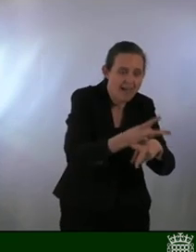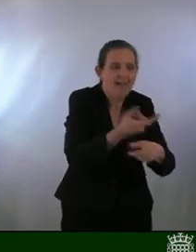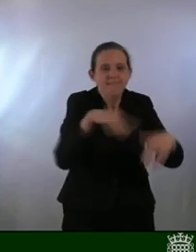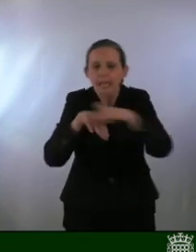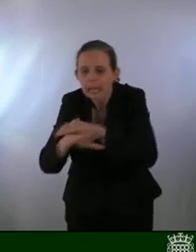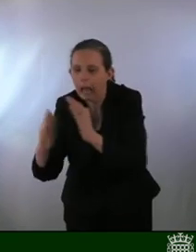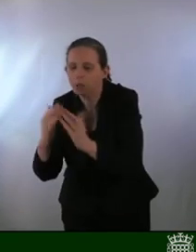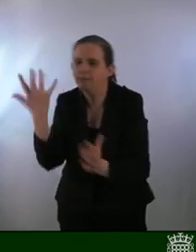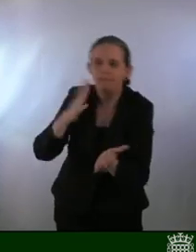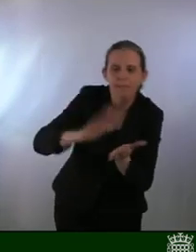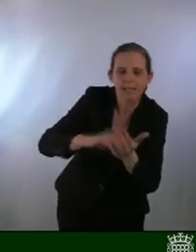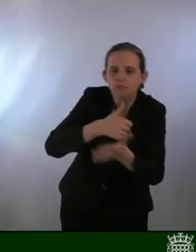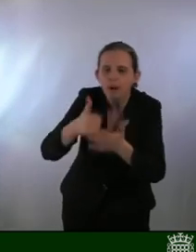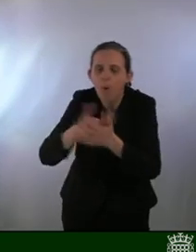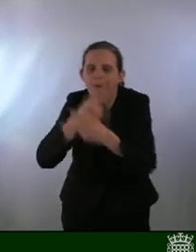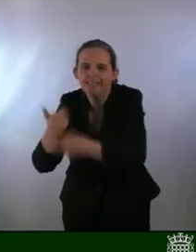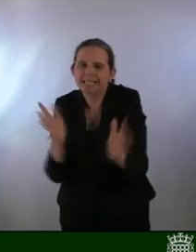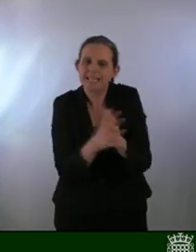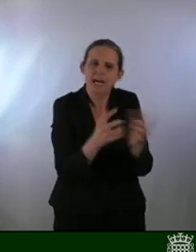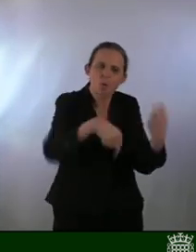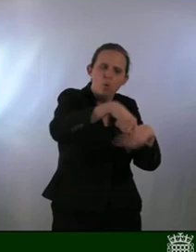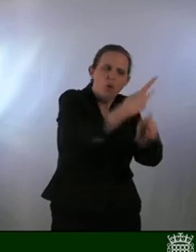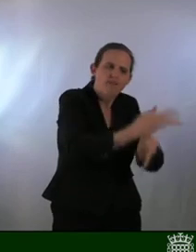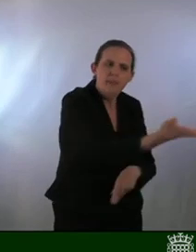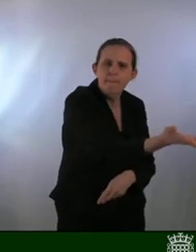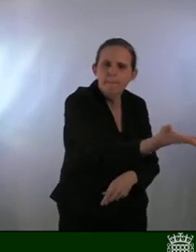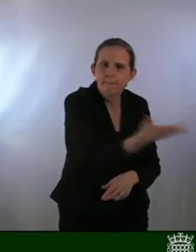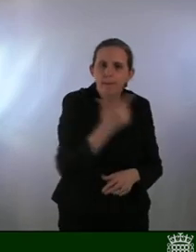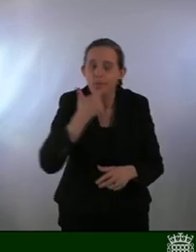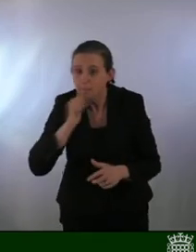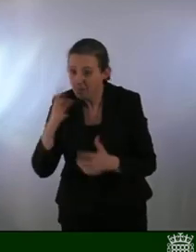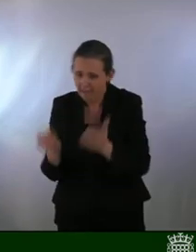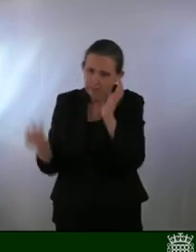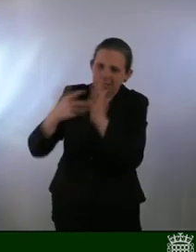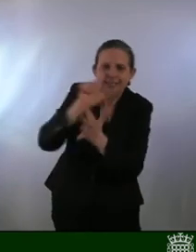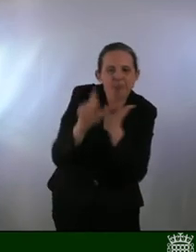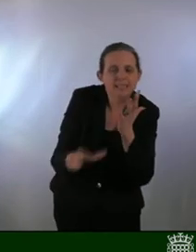visits? How will those with complex needs and disabilities be supported?